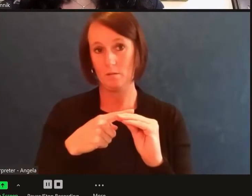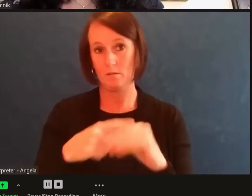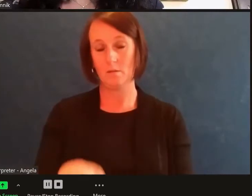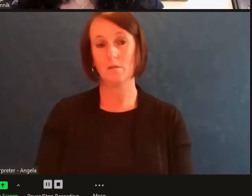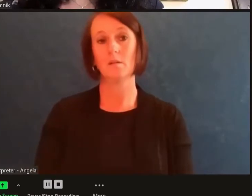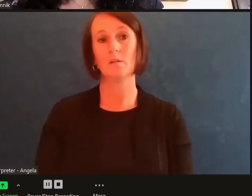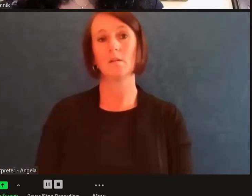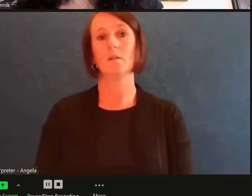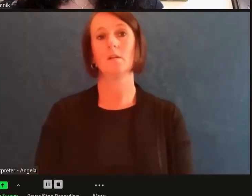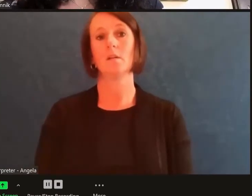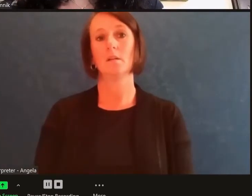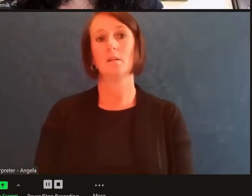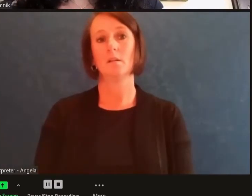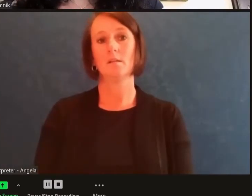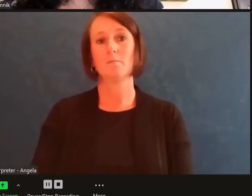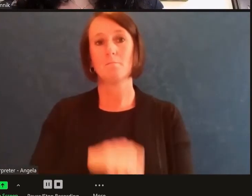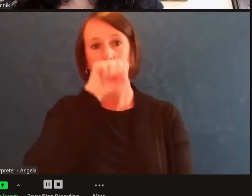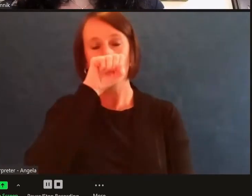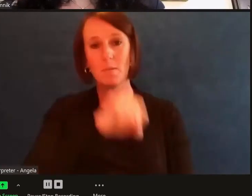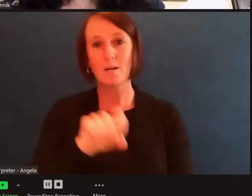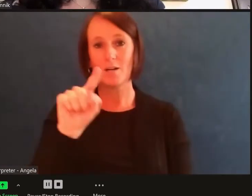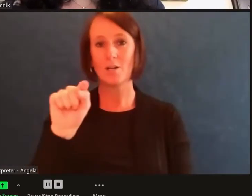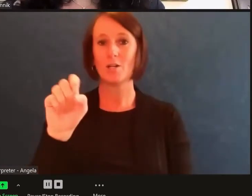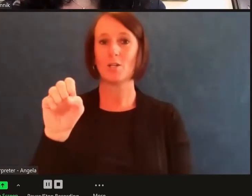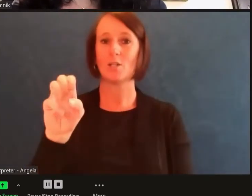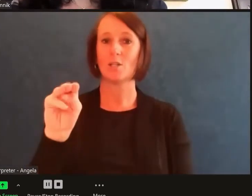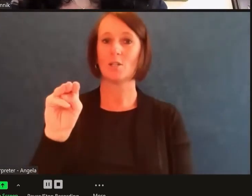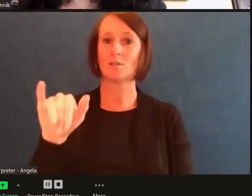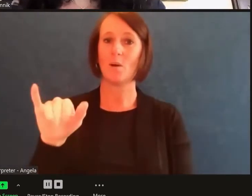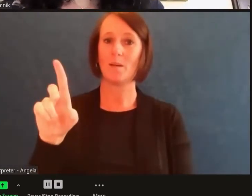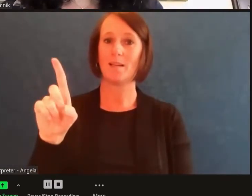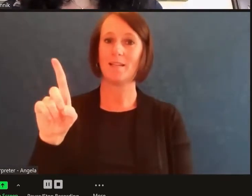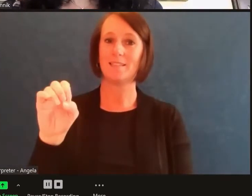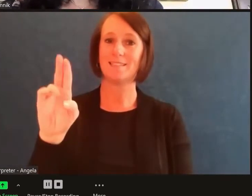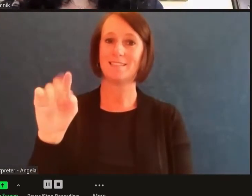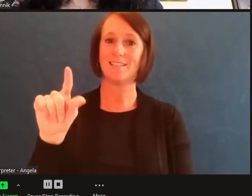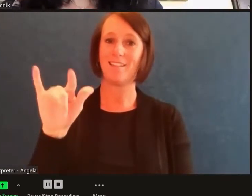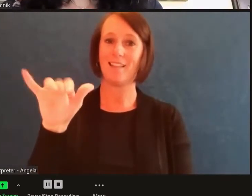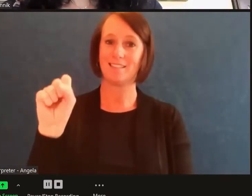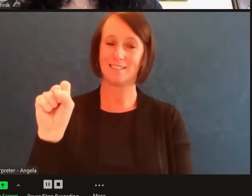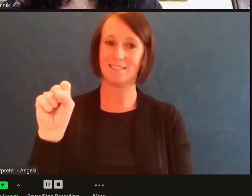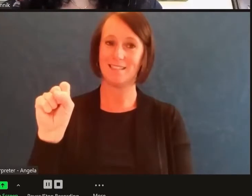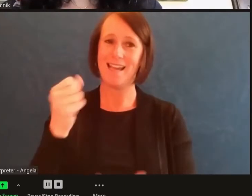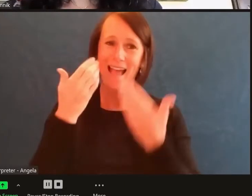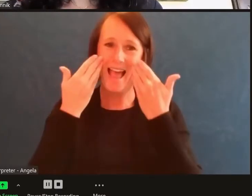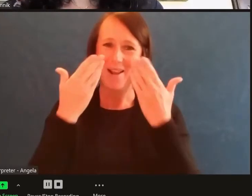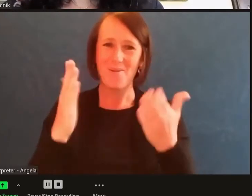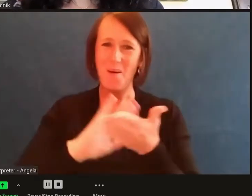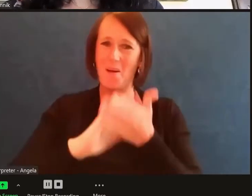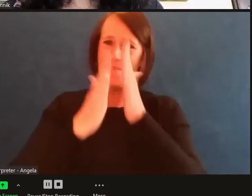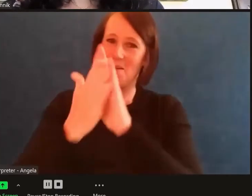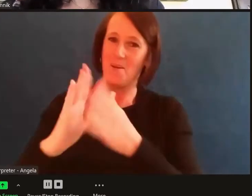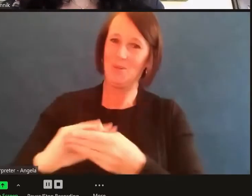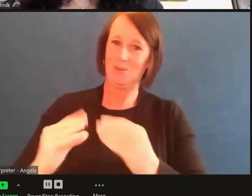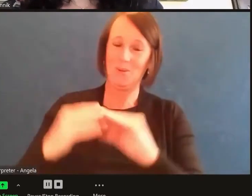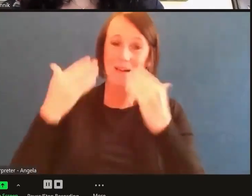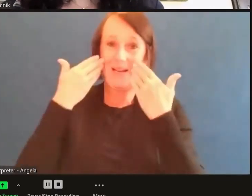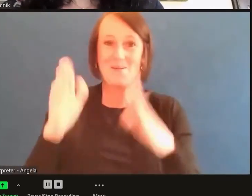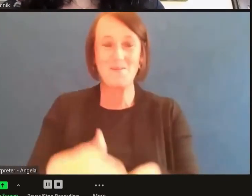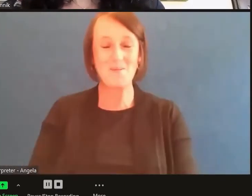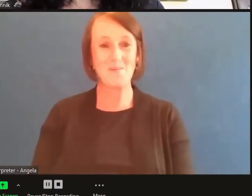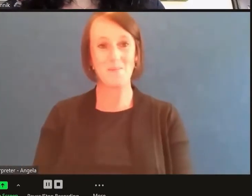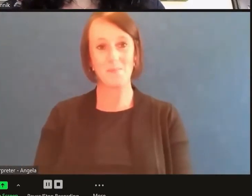I love Tommy Douglas. I don't know how to make him into a story. It's funny, when there